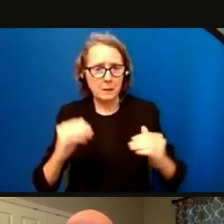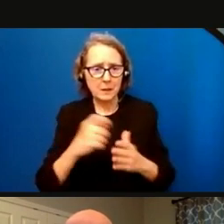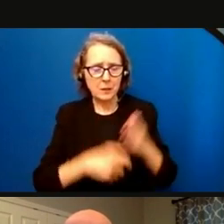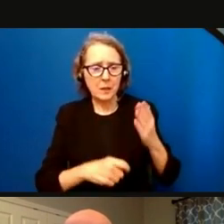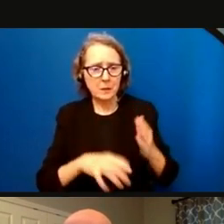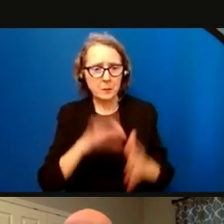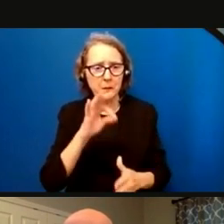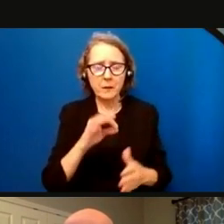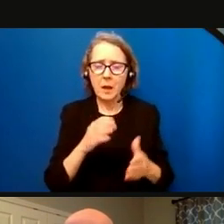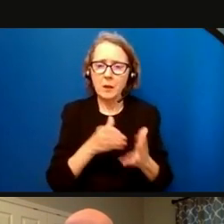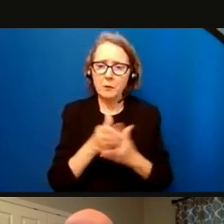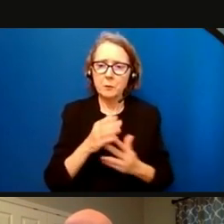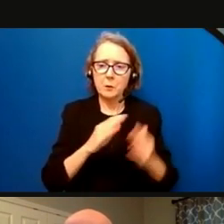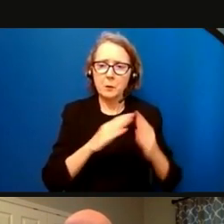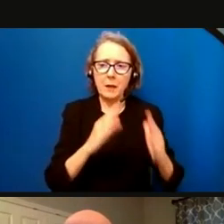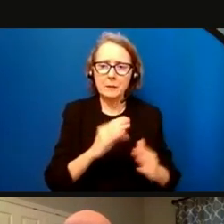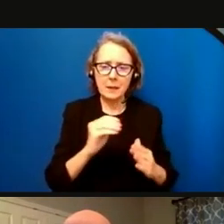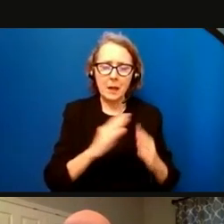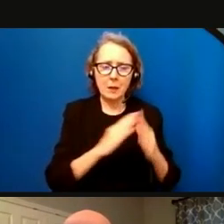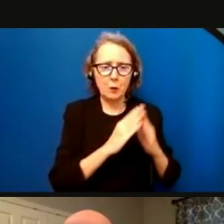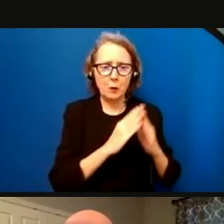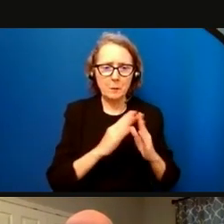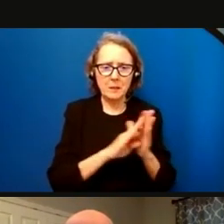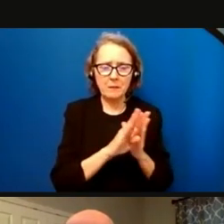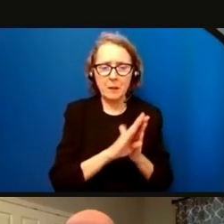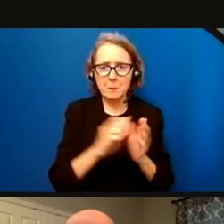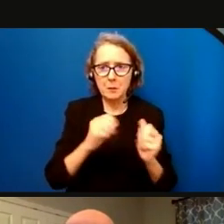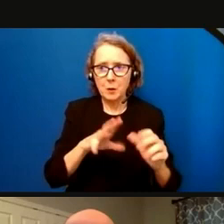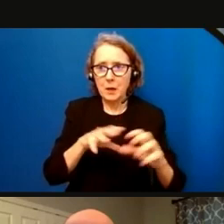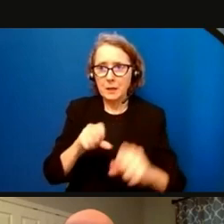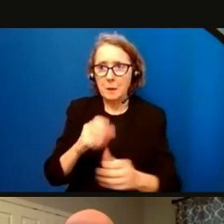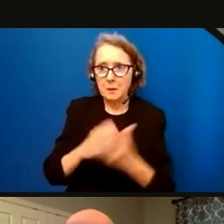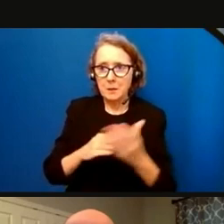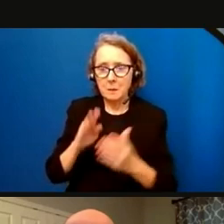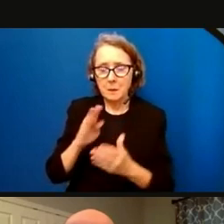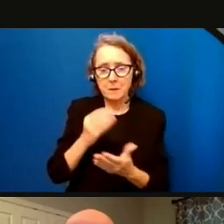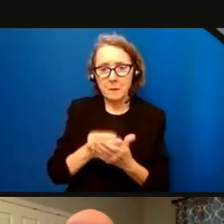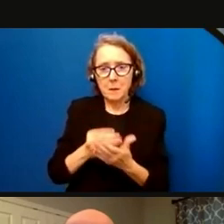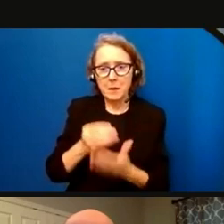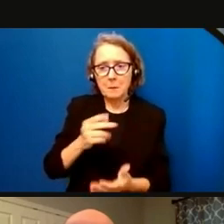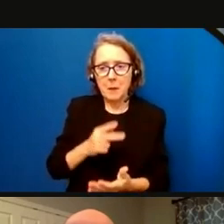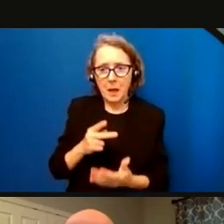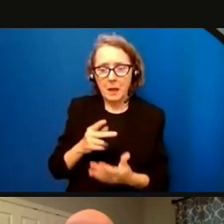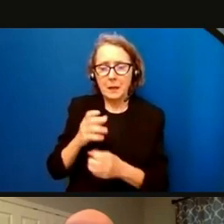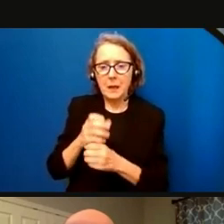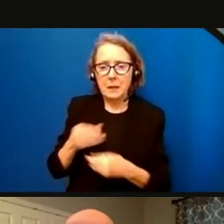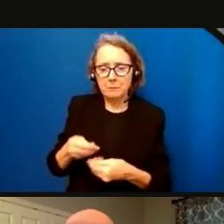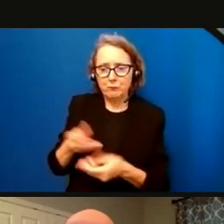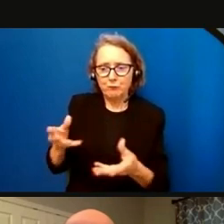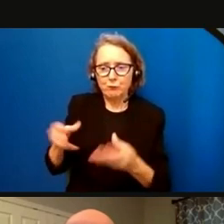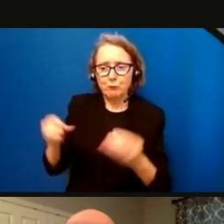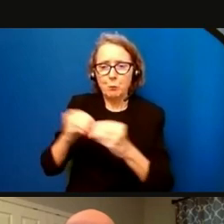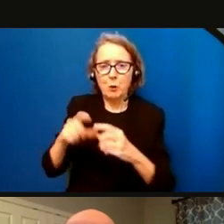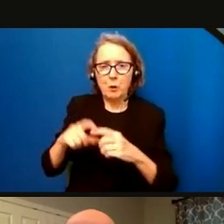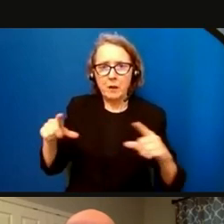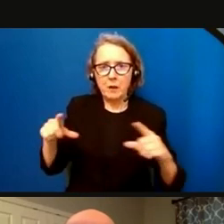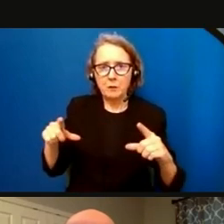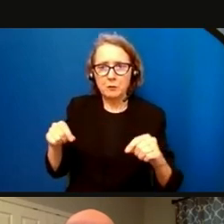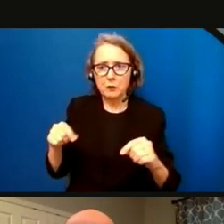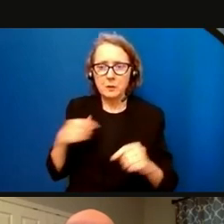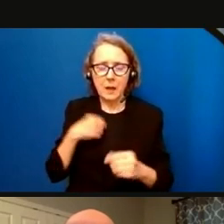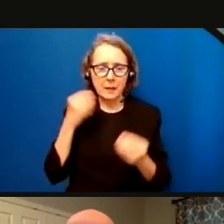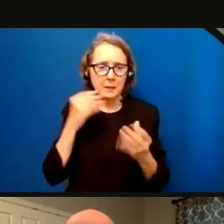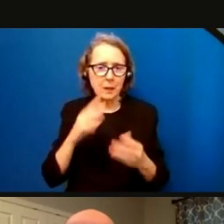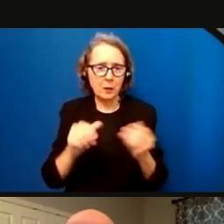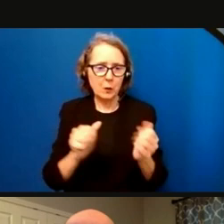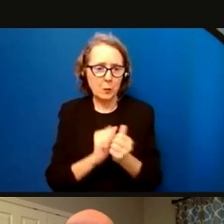housing and urban development to try to capture some of that funding back and get more vouchers on the street. I can tell you, with our